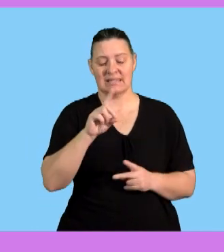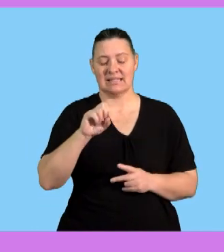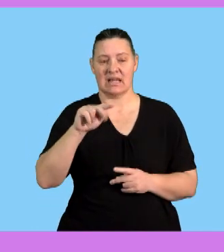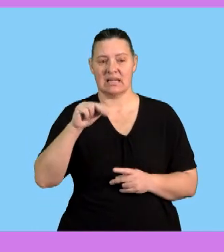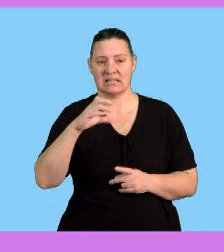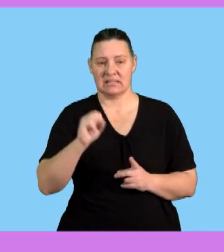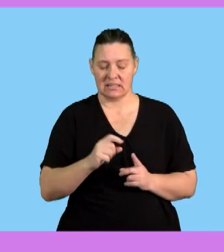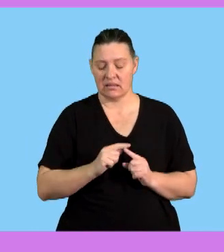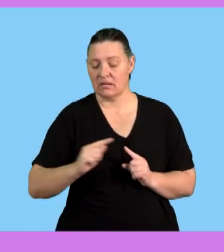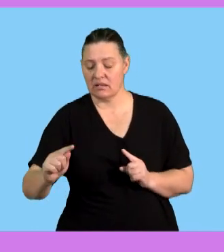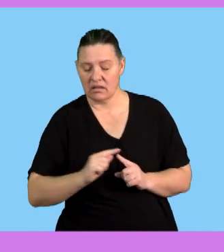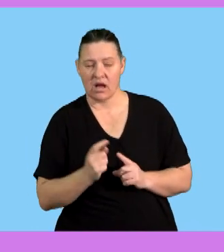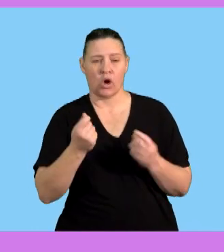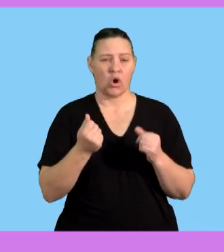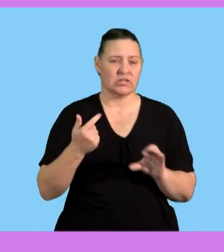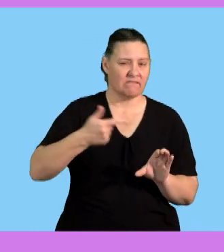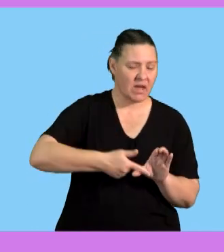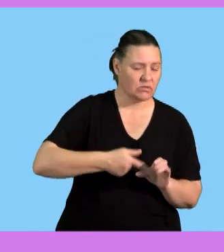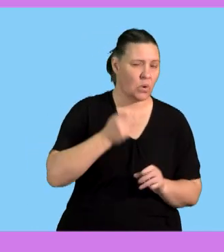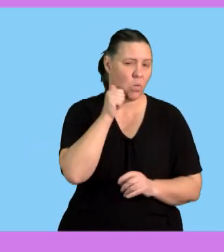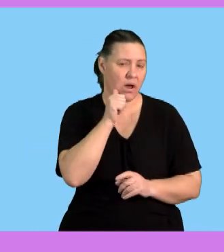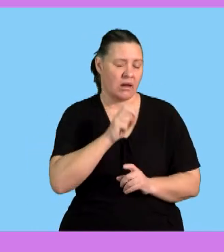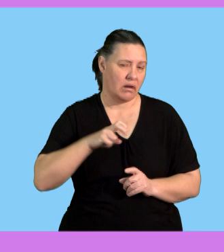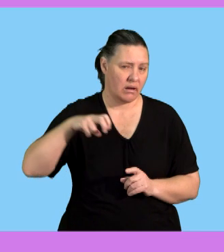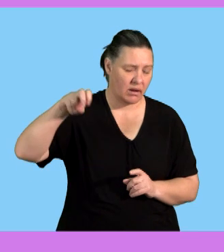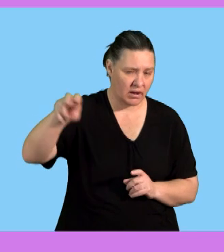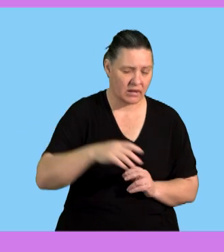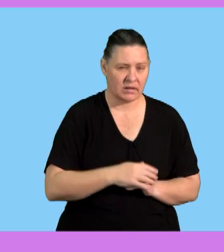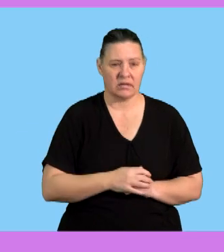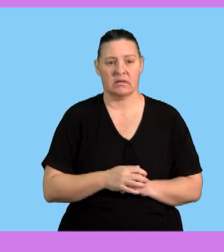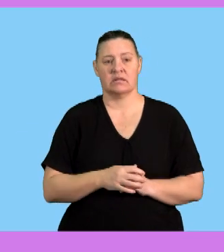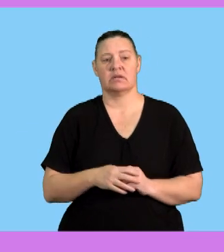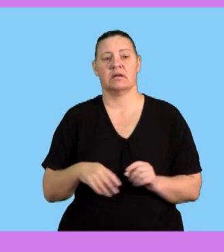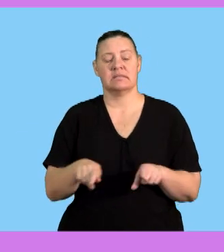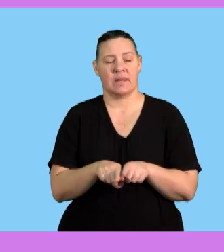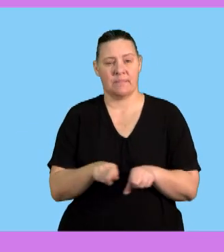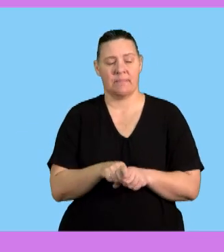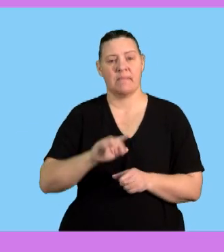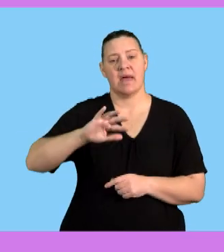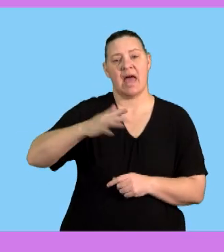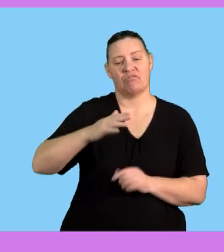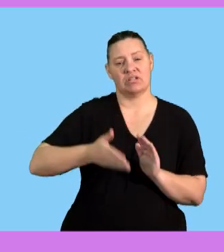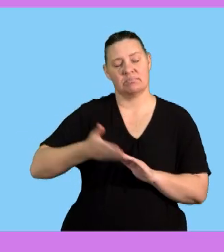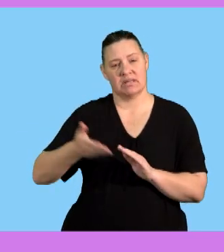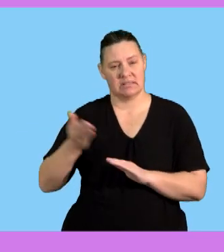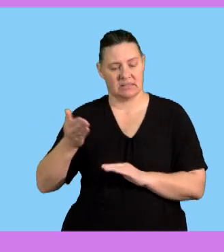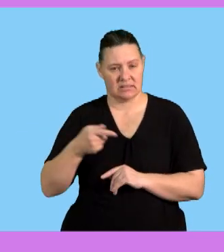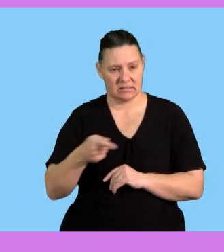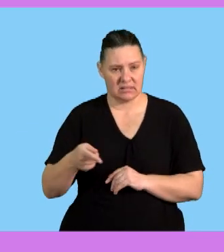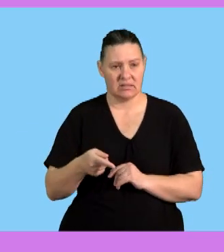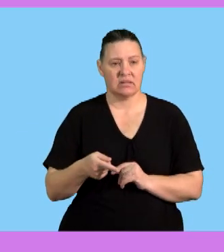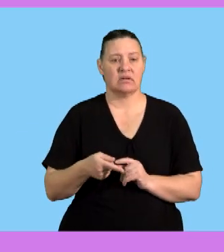and cost of fuel to be used when traveling on a trip, as well as the average speed traveled,